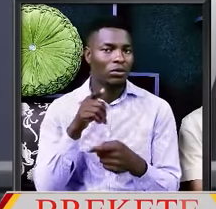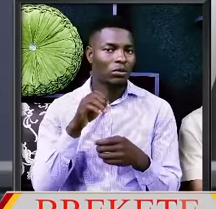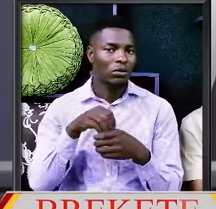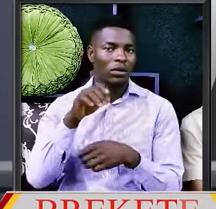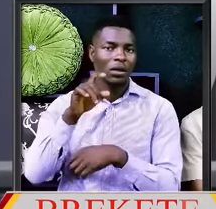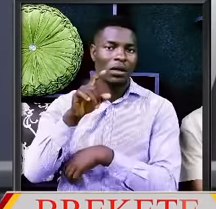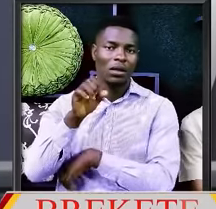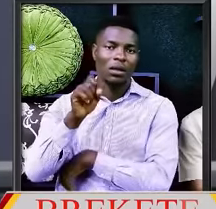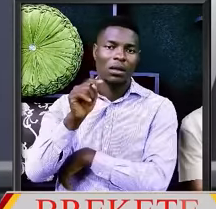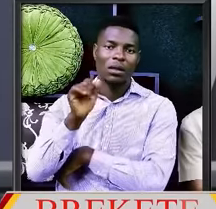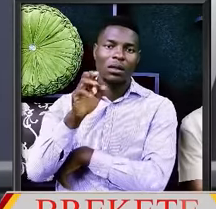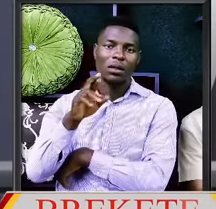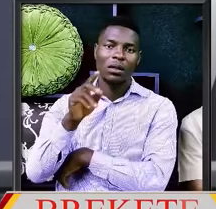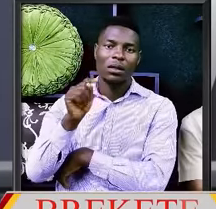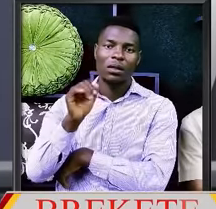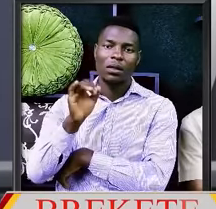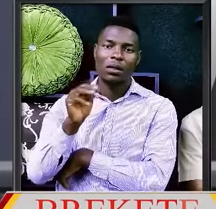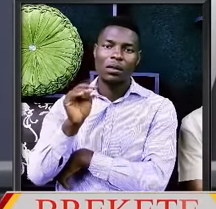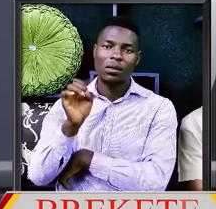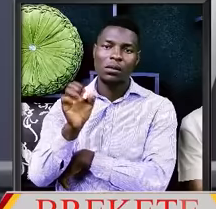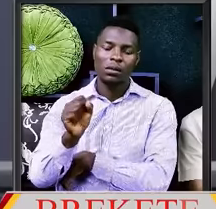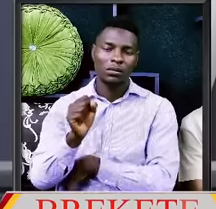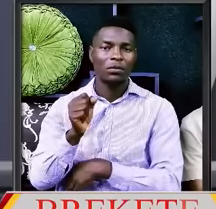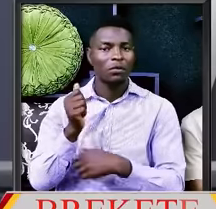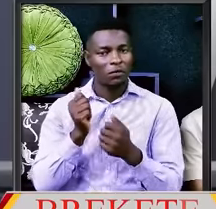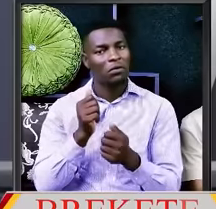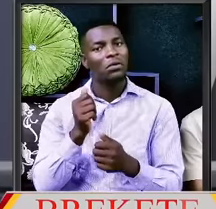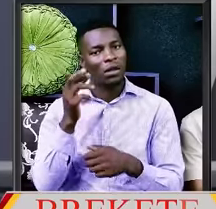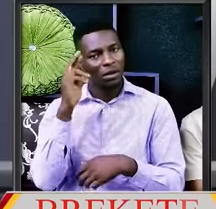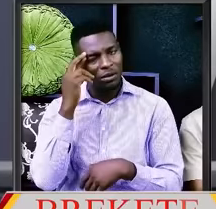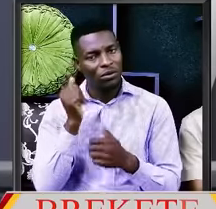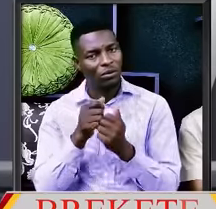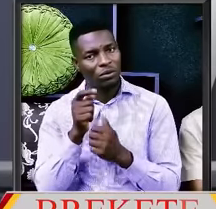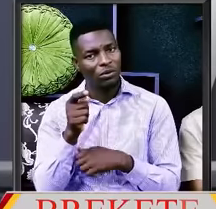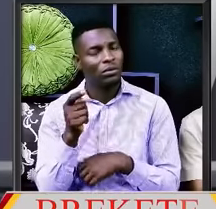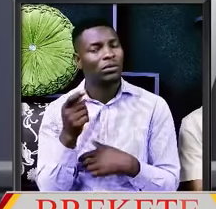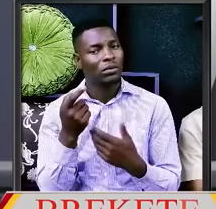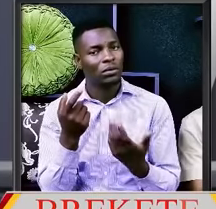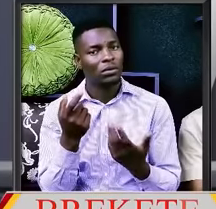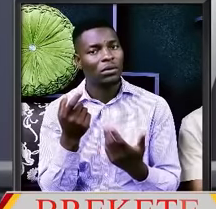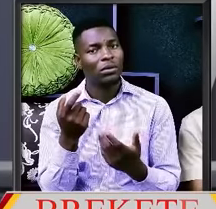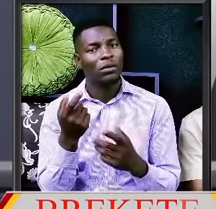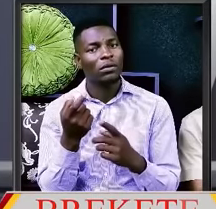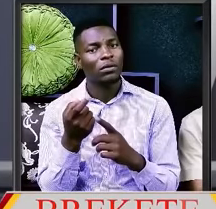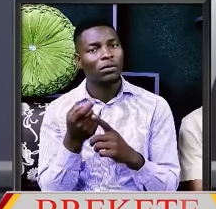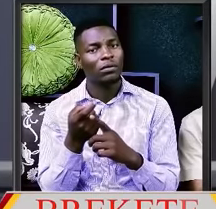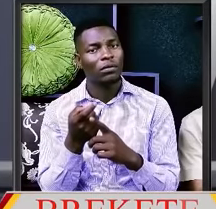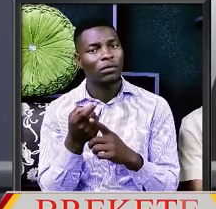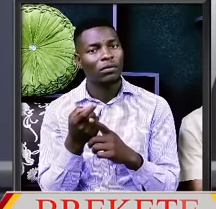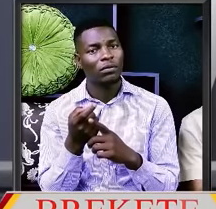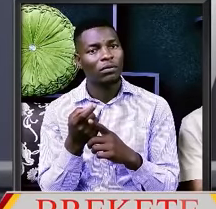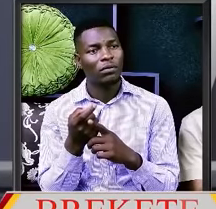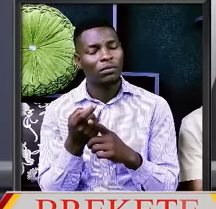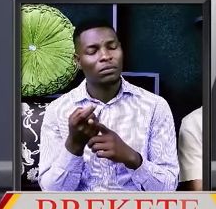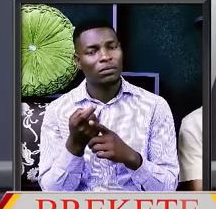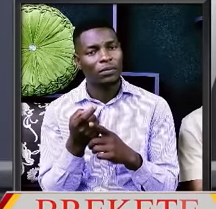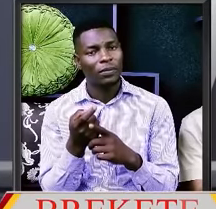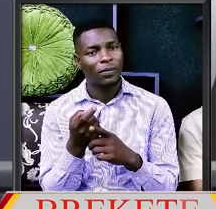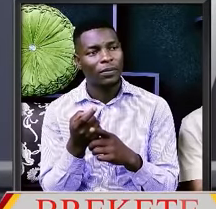I pray for you. Yeah, thank you, sir. Yeah? God will be with you. Amen, sir. Concerning this young man,